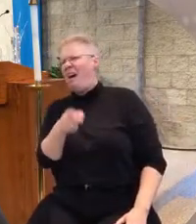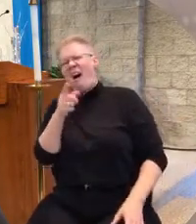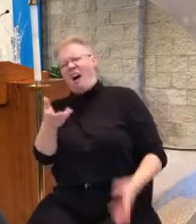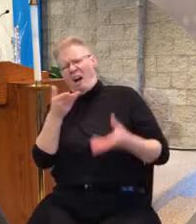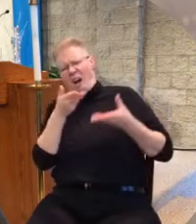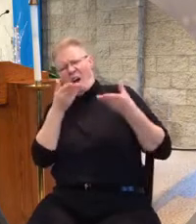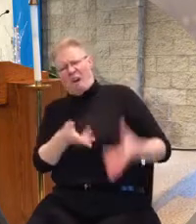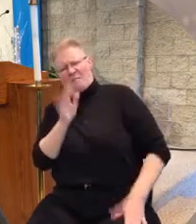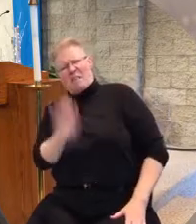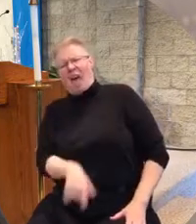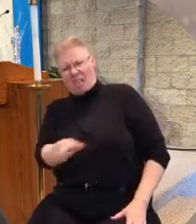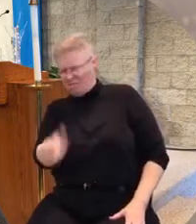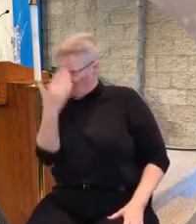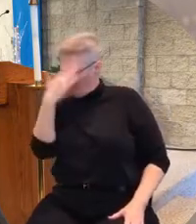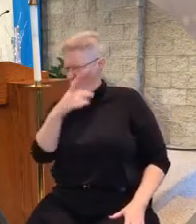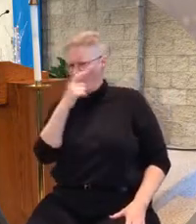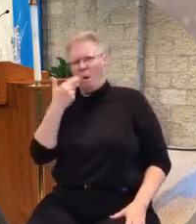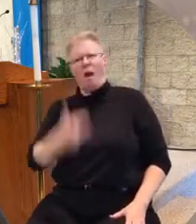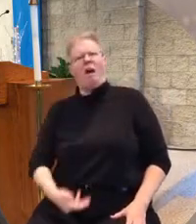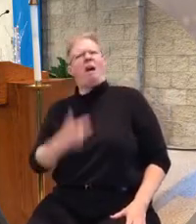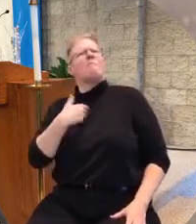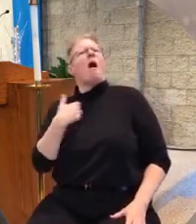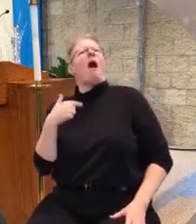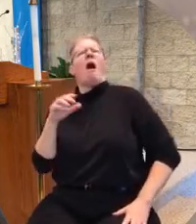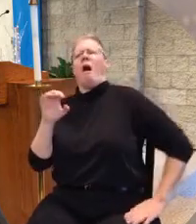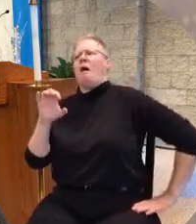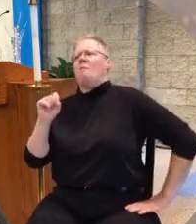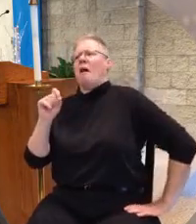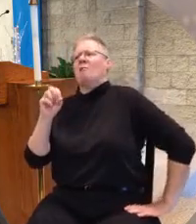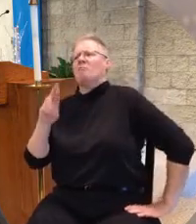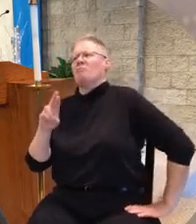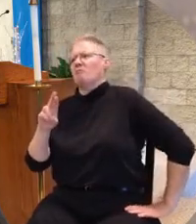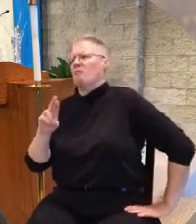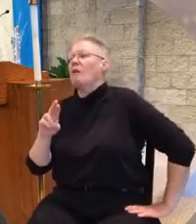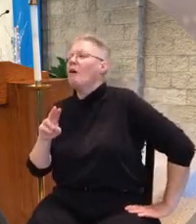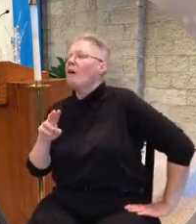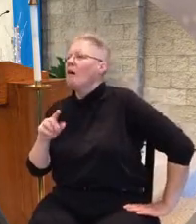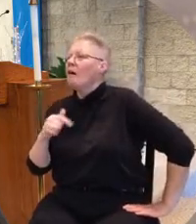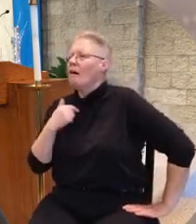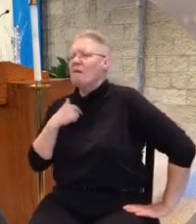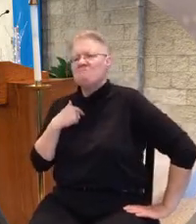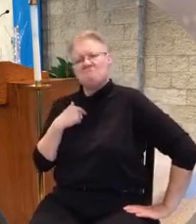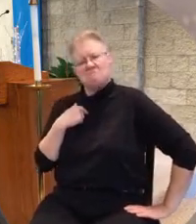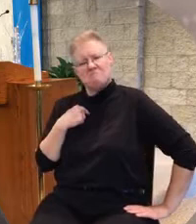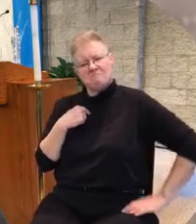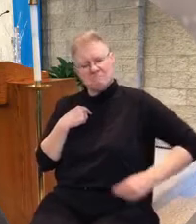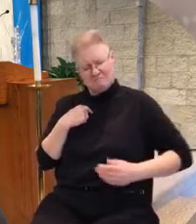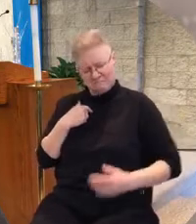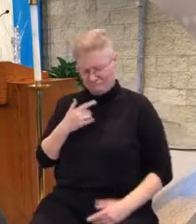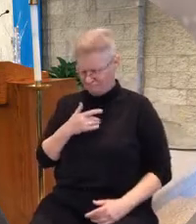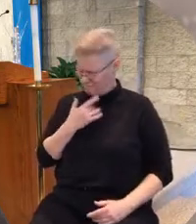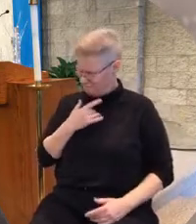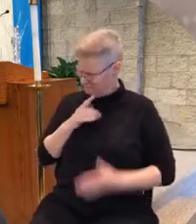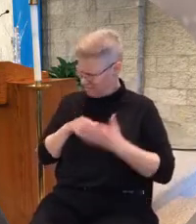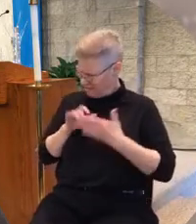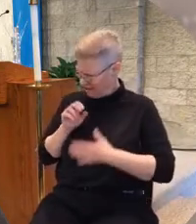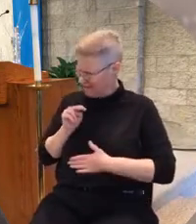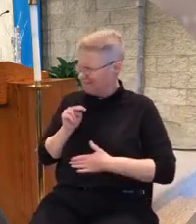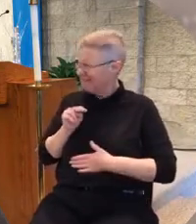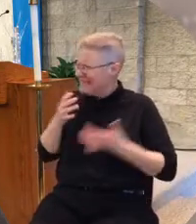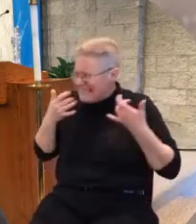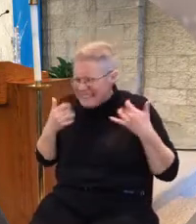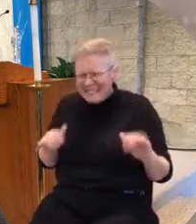I am? I'm Esther Nicholson. And I felt in, checked in. And it still didn't feel